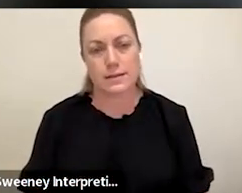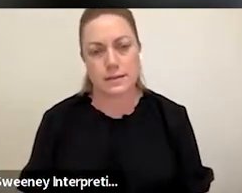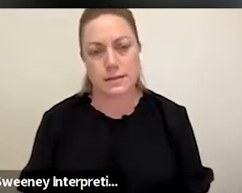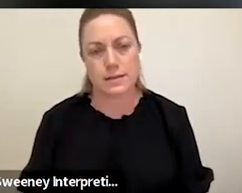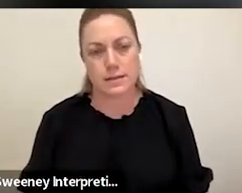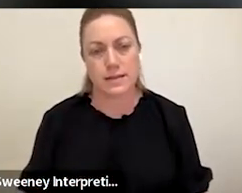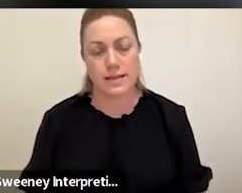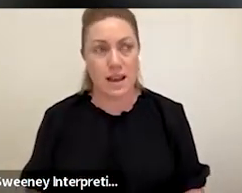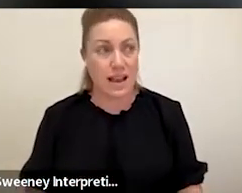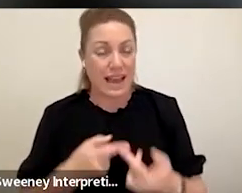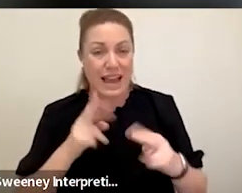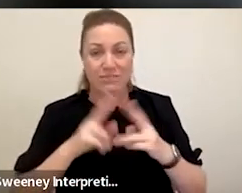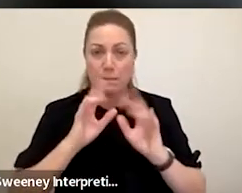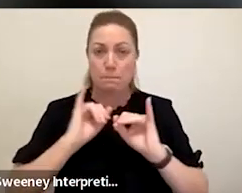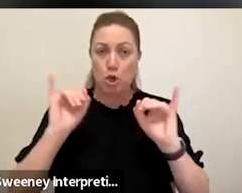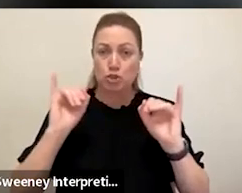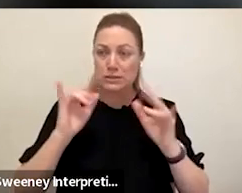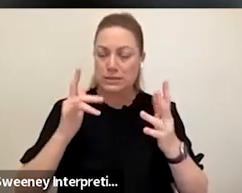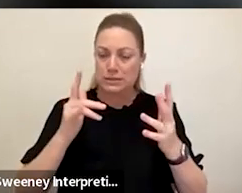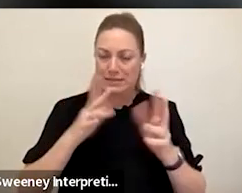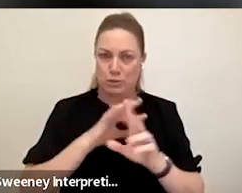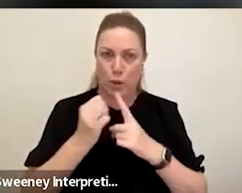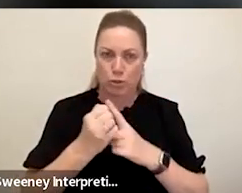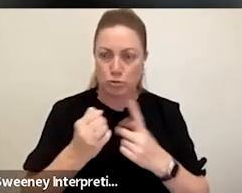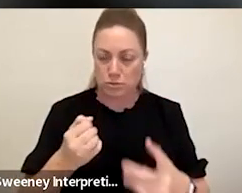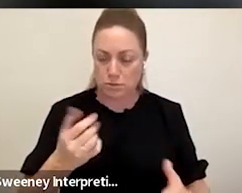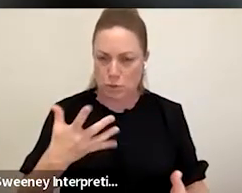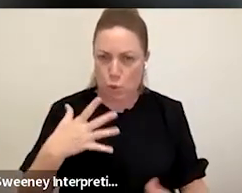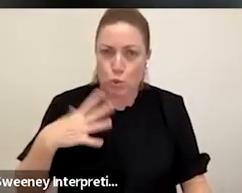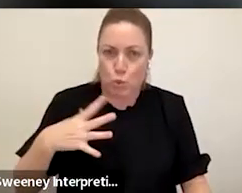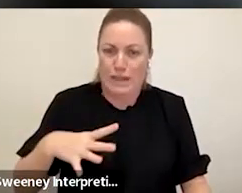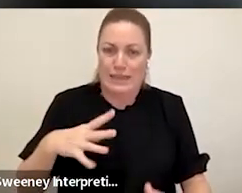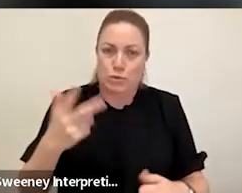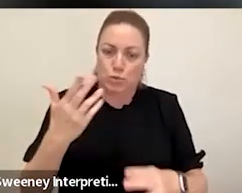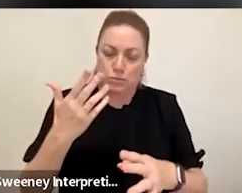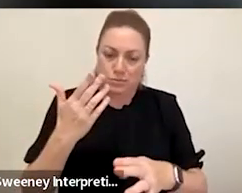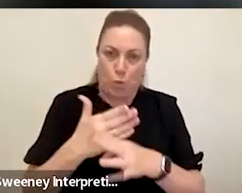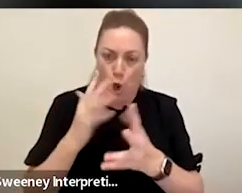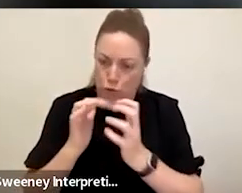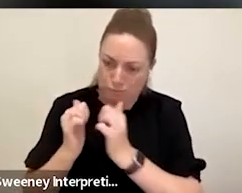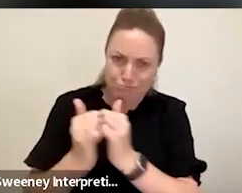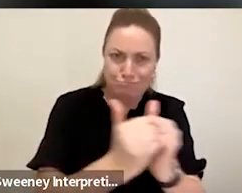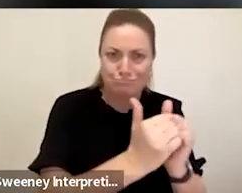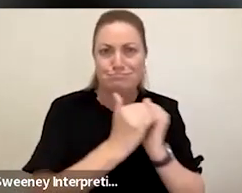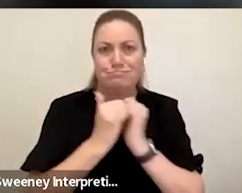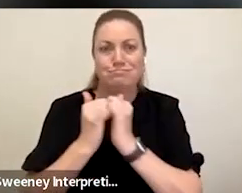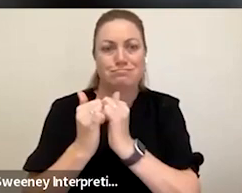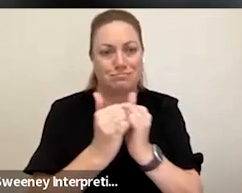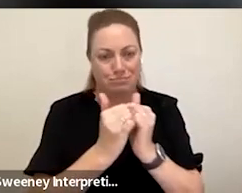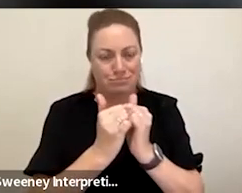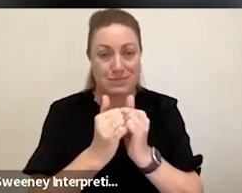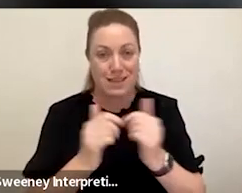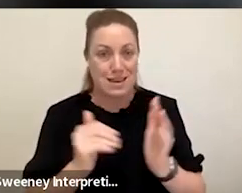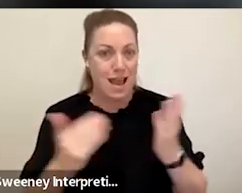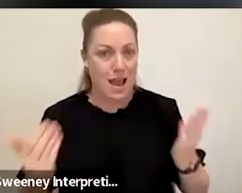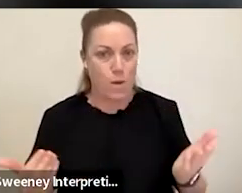an emergency. You want to be doing that now while the phone is working and the weather's kind of okay. One example